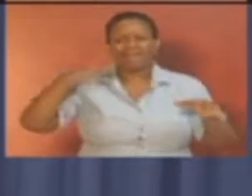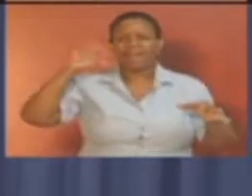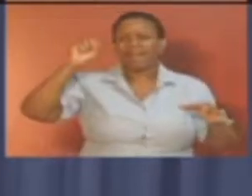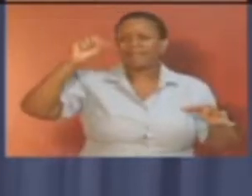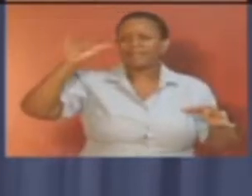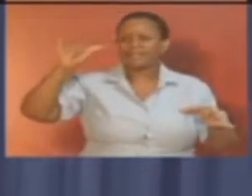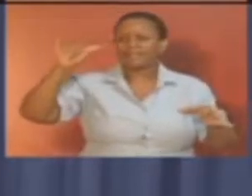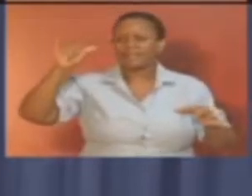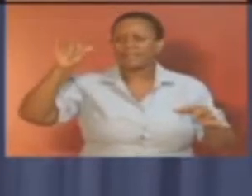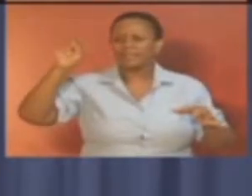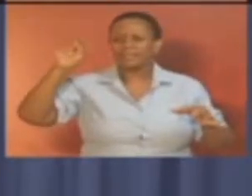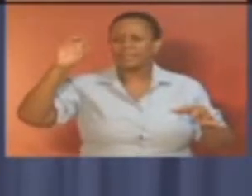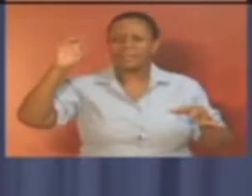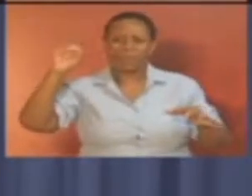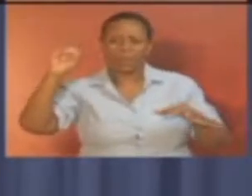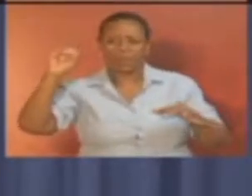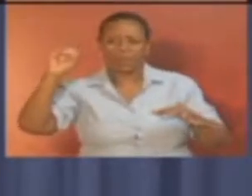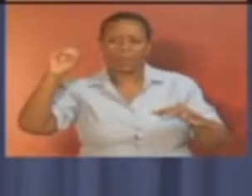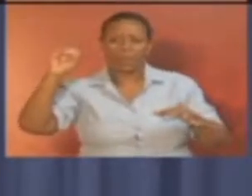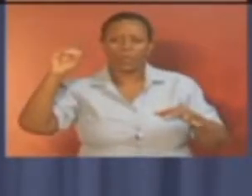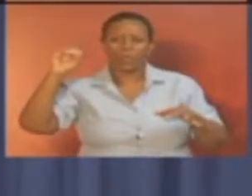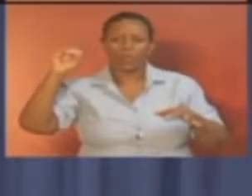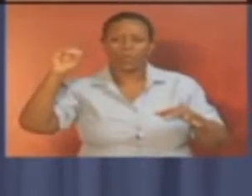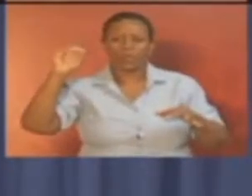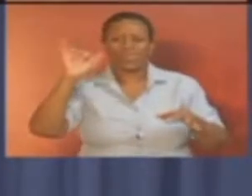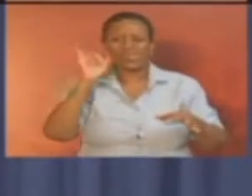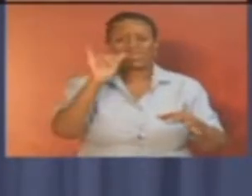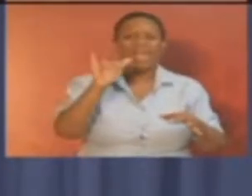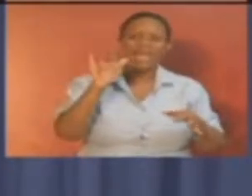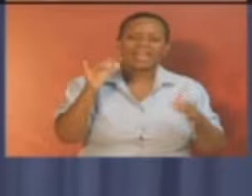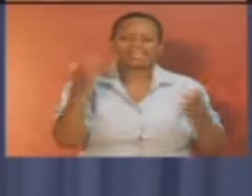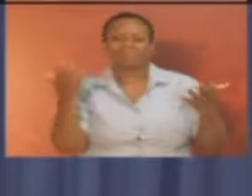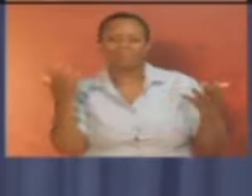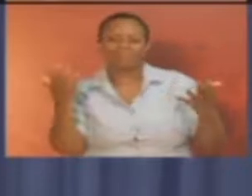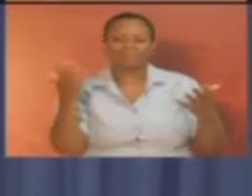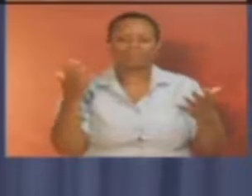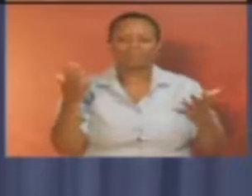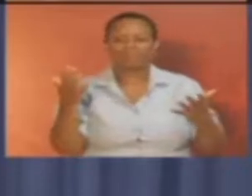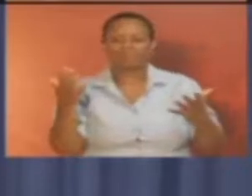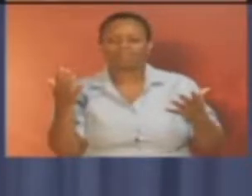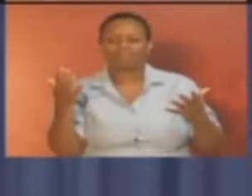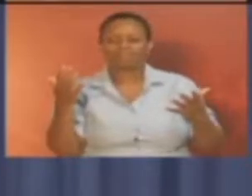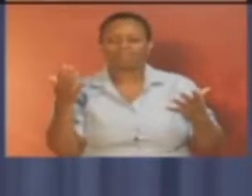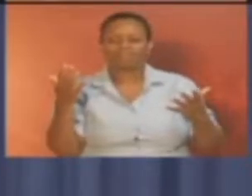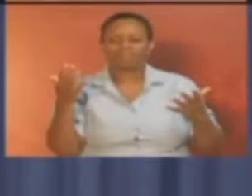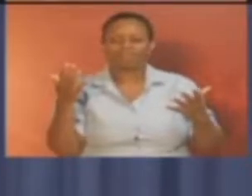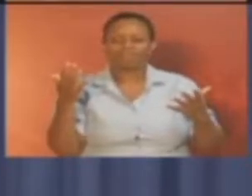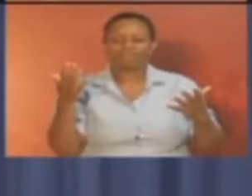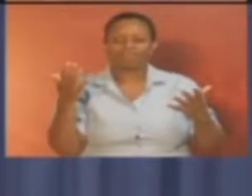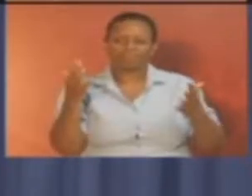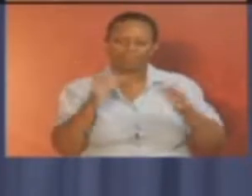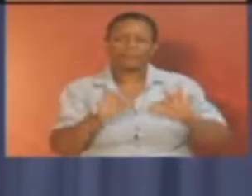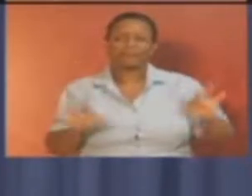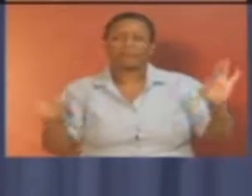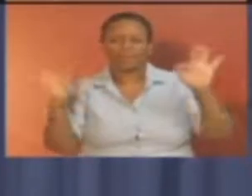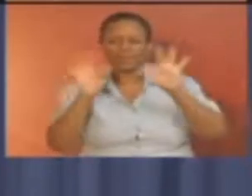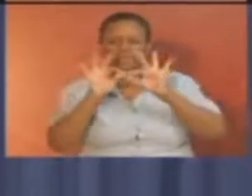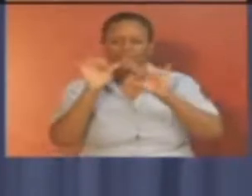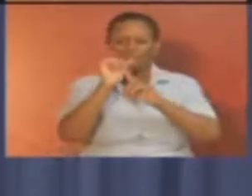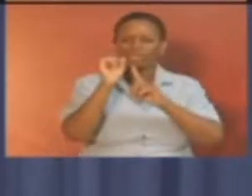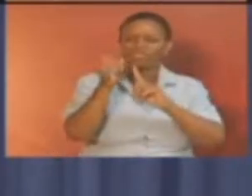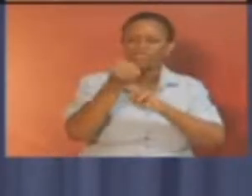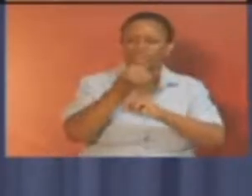before WHO for emergency use license. And let me just take a minute to explain